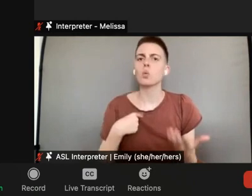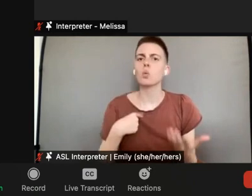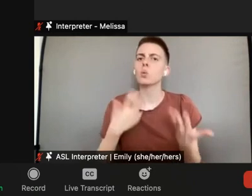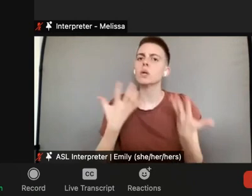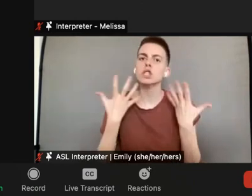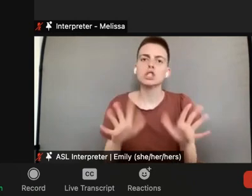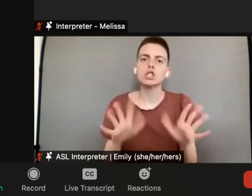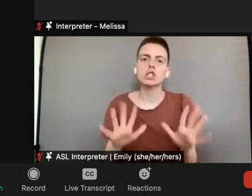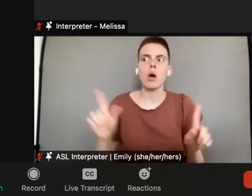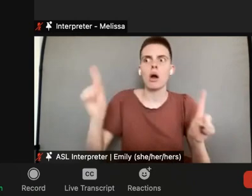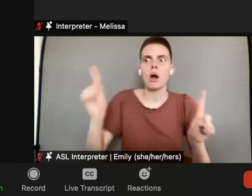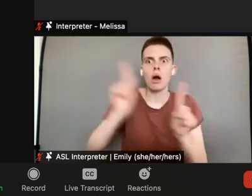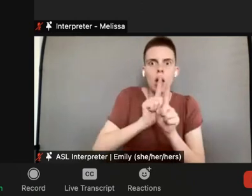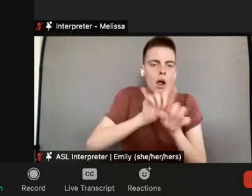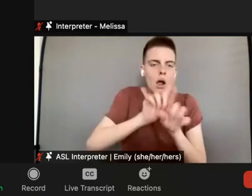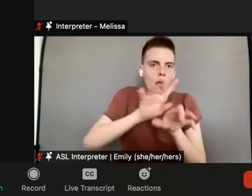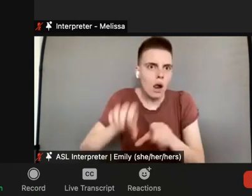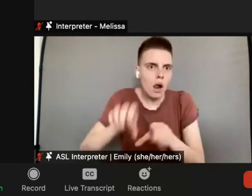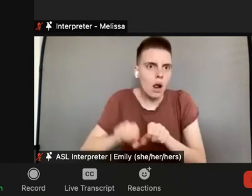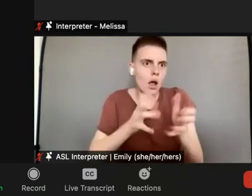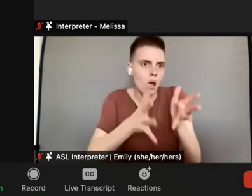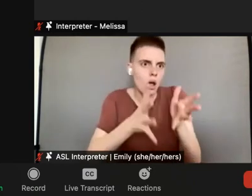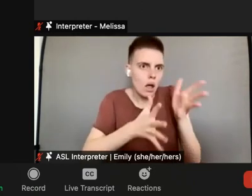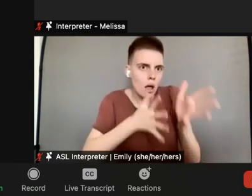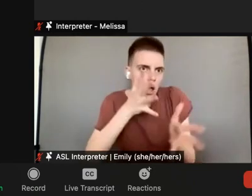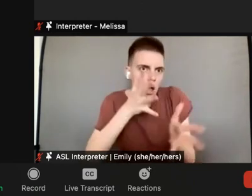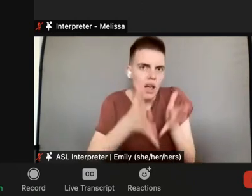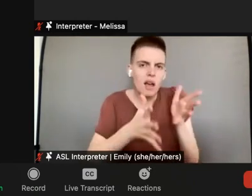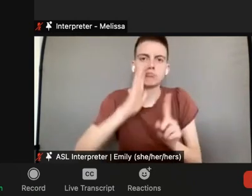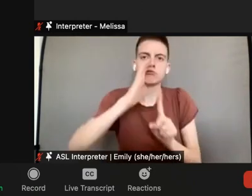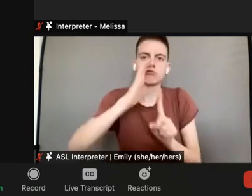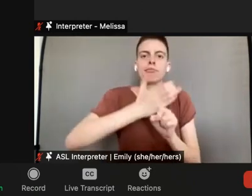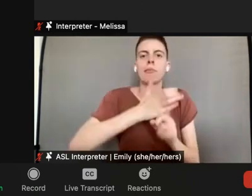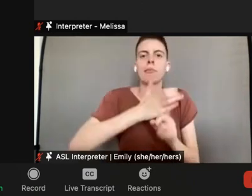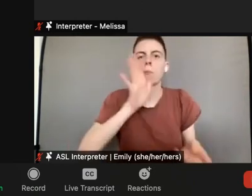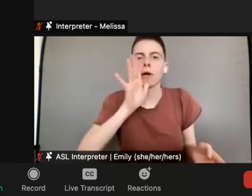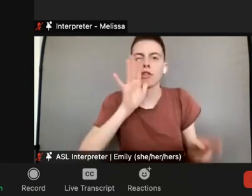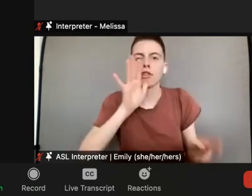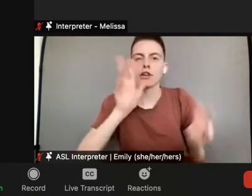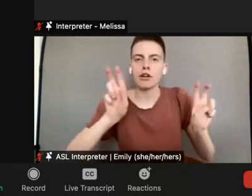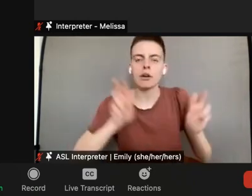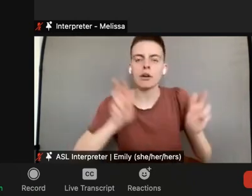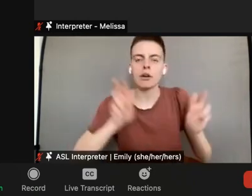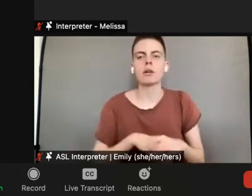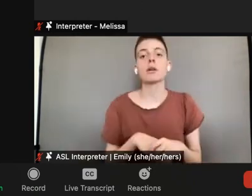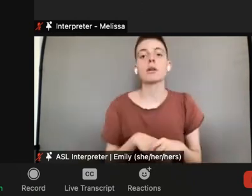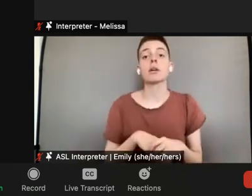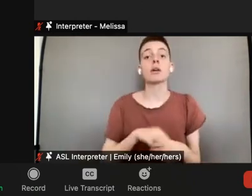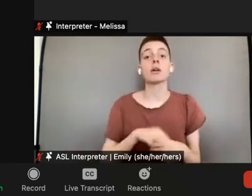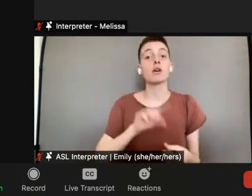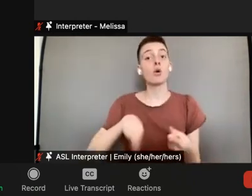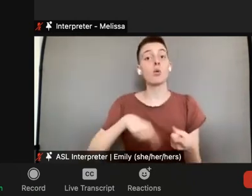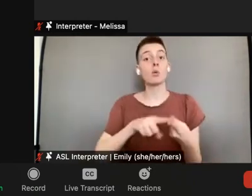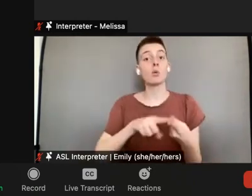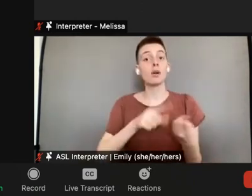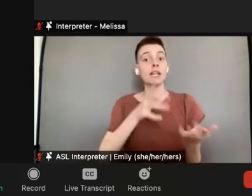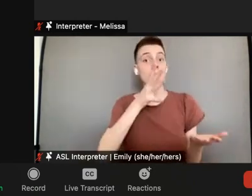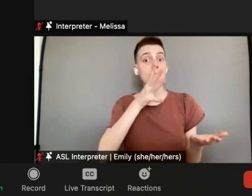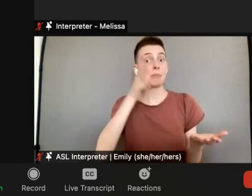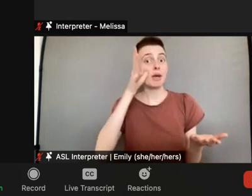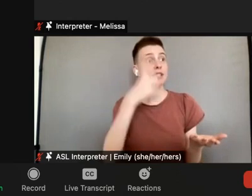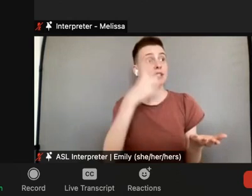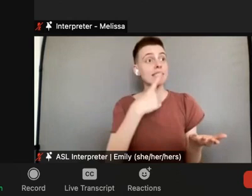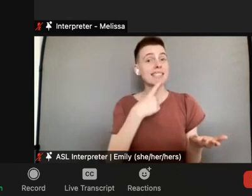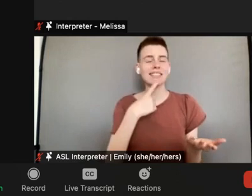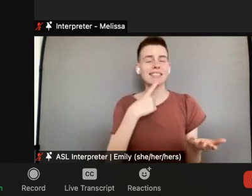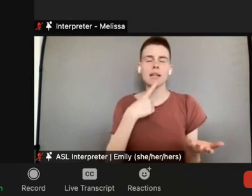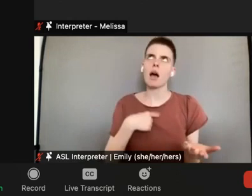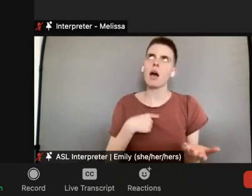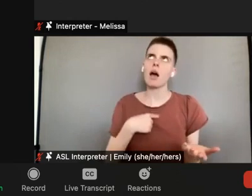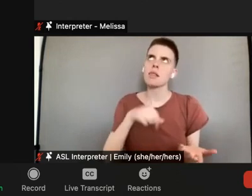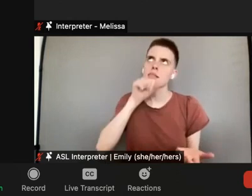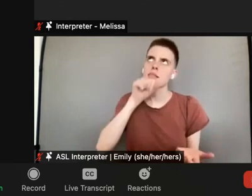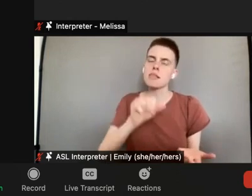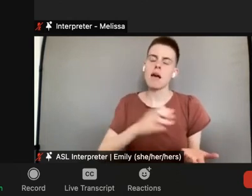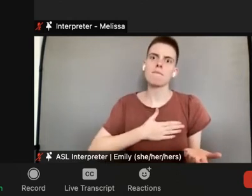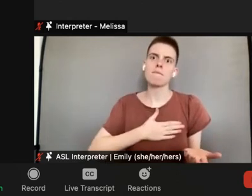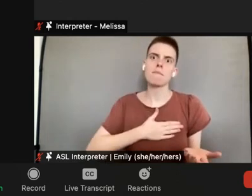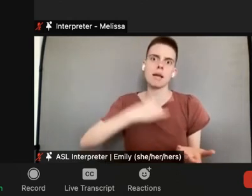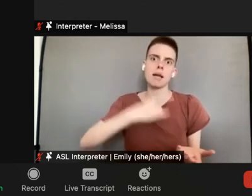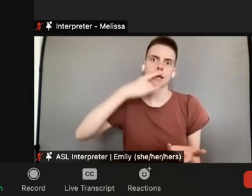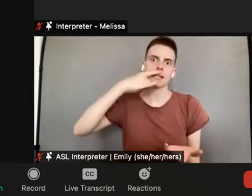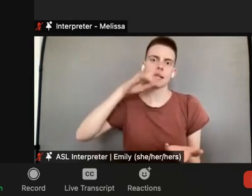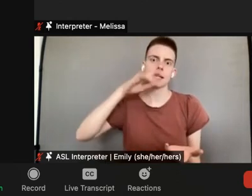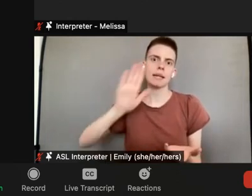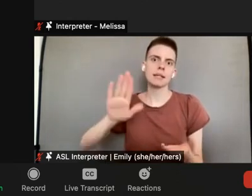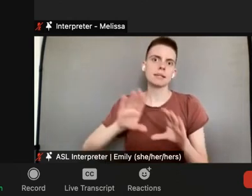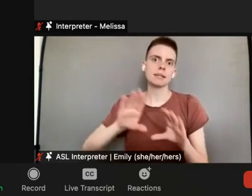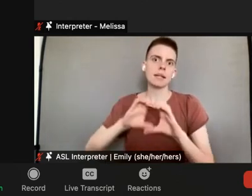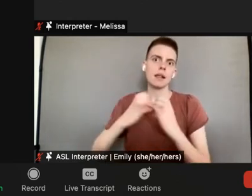child. When a parent says to me, I really like my child's school classroom because all the little girls are just so in love